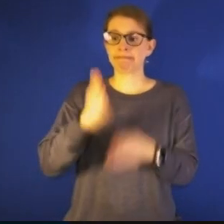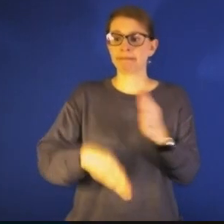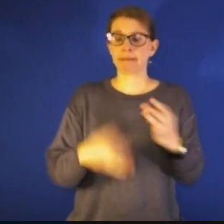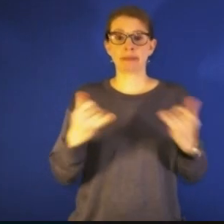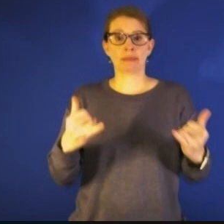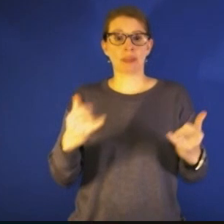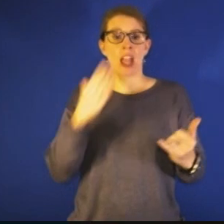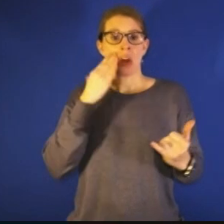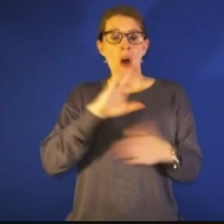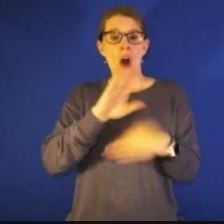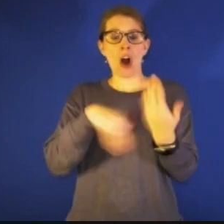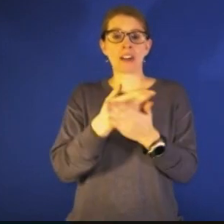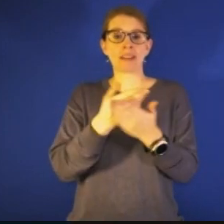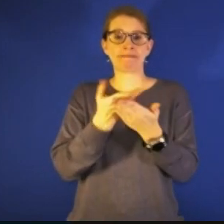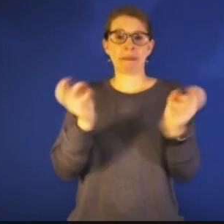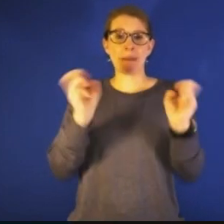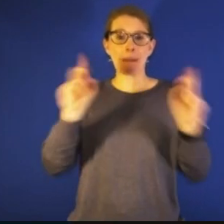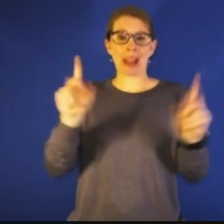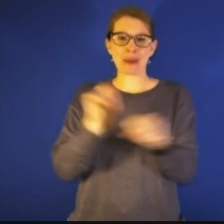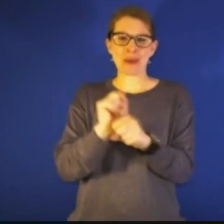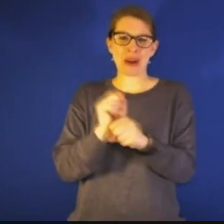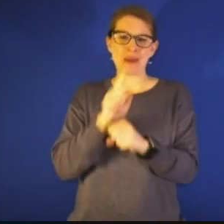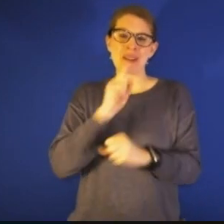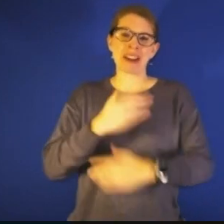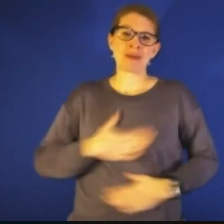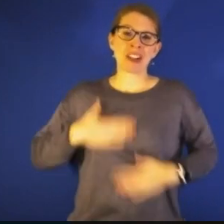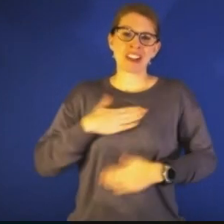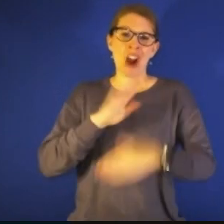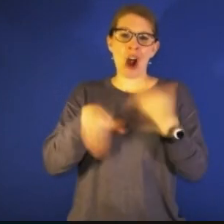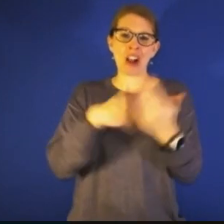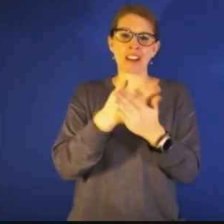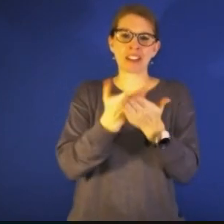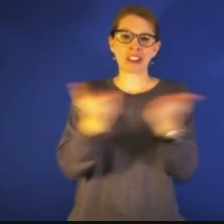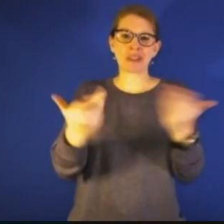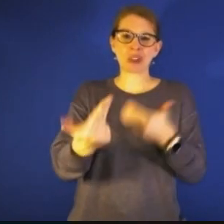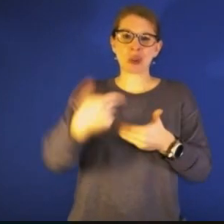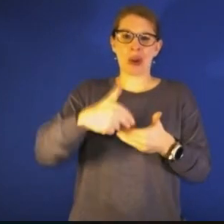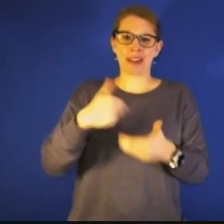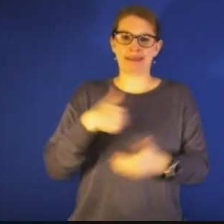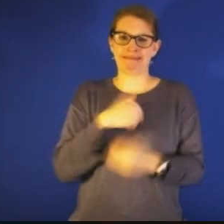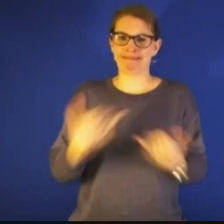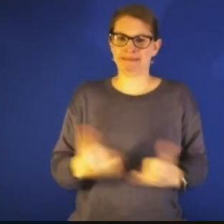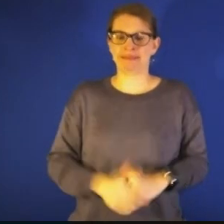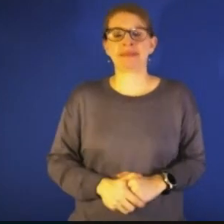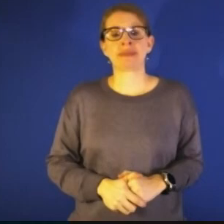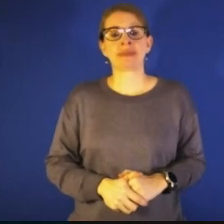back to work, and we really appreciate all of you joining us today. I know you feel the same. Yeah, I just want to say